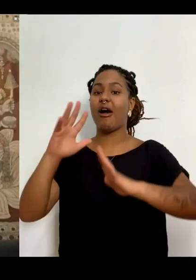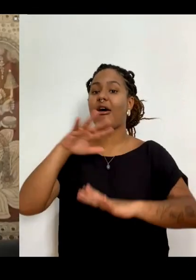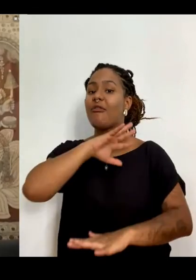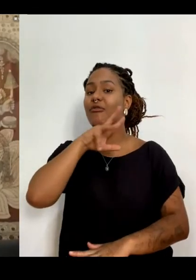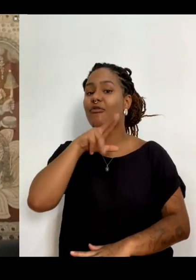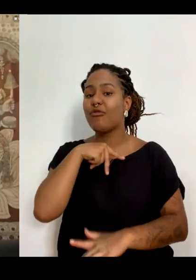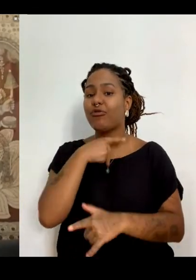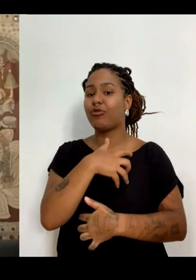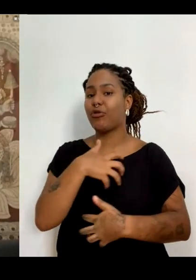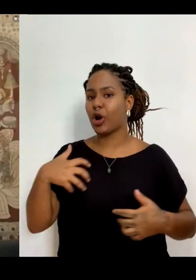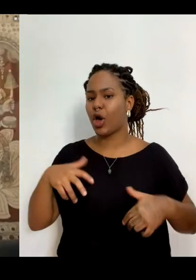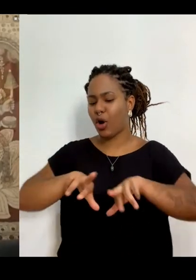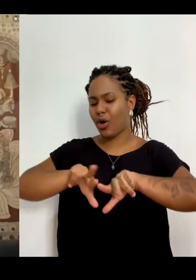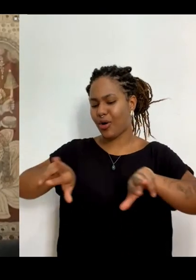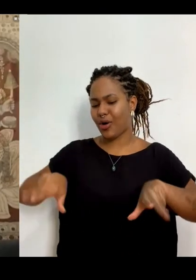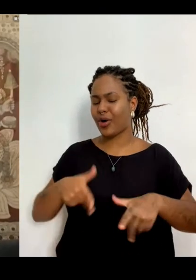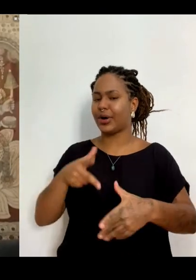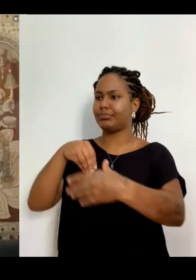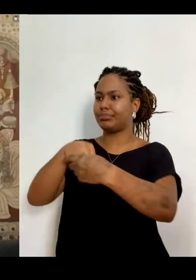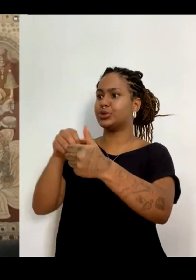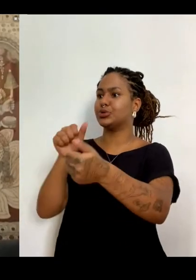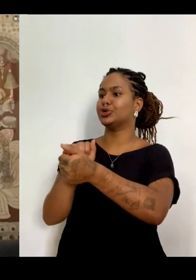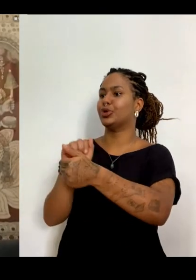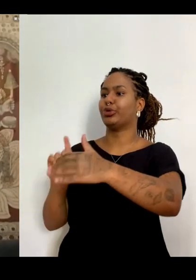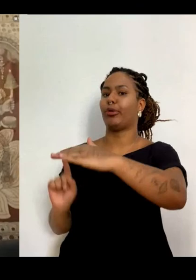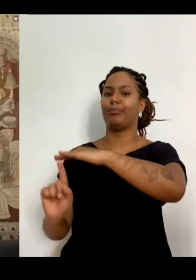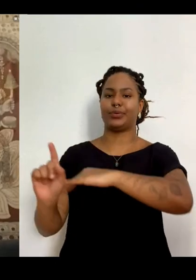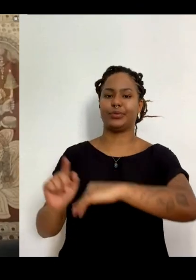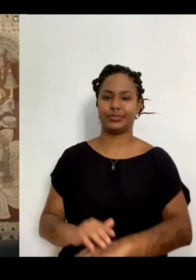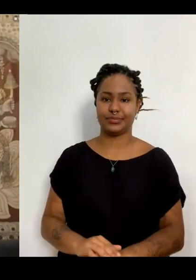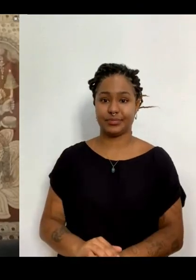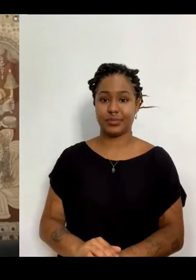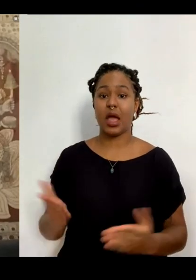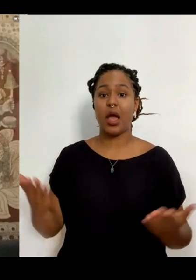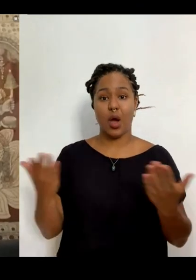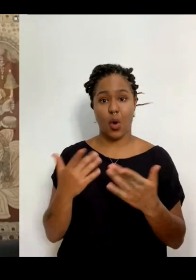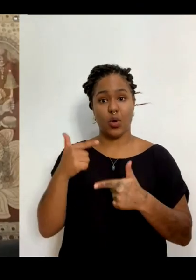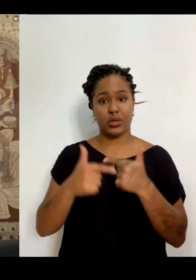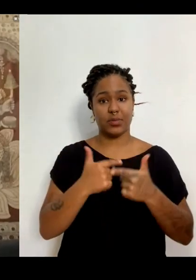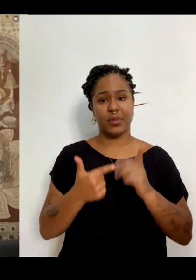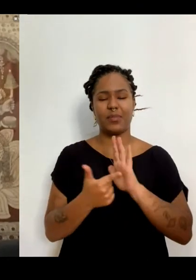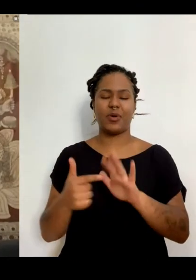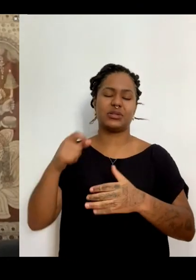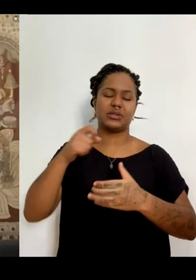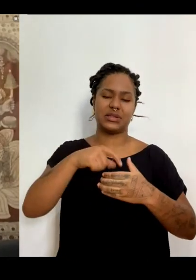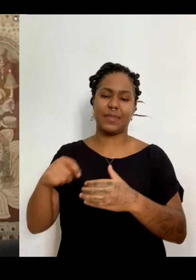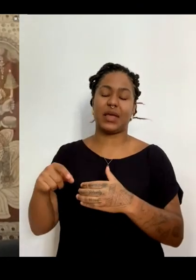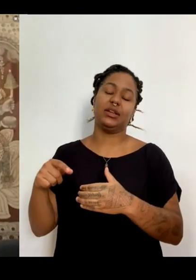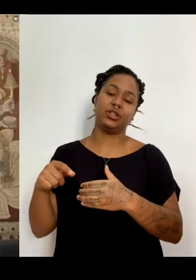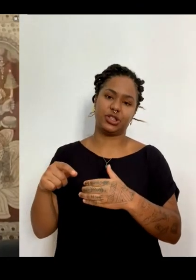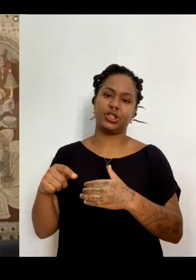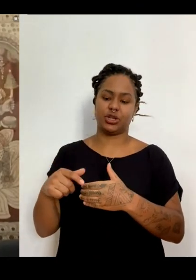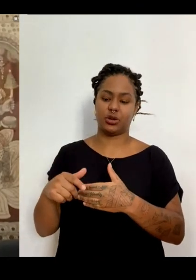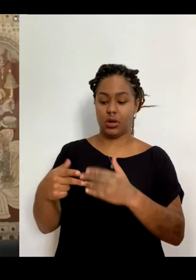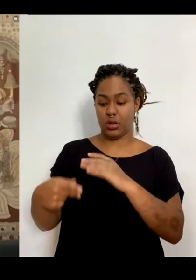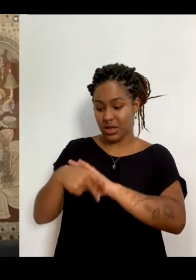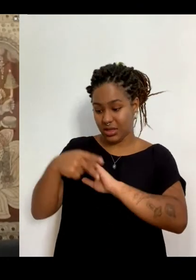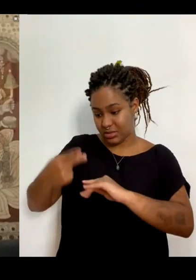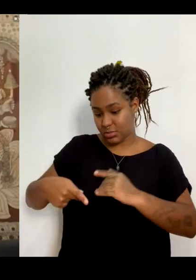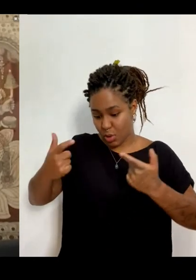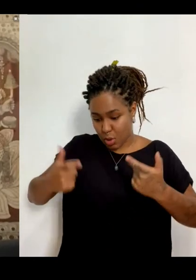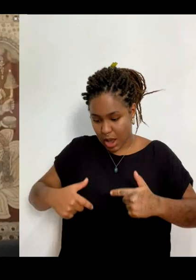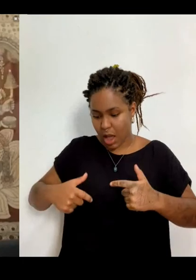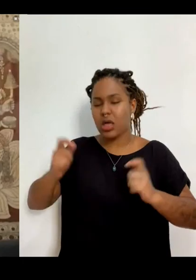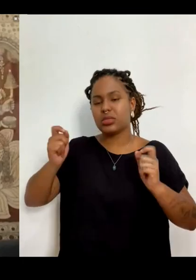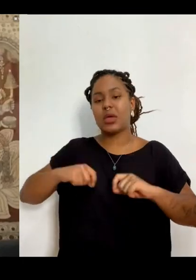seeds that will be that as Chico said you know you can grow them organically you don't need chemicals because they're not bred for chemicals